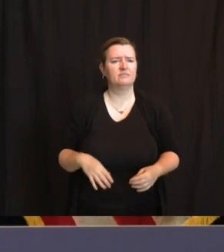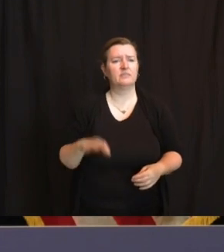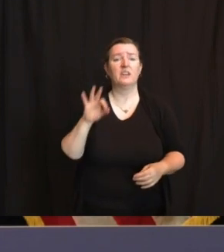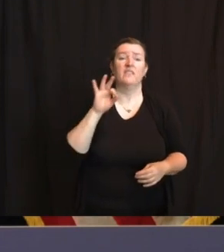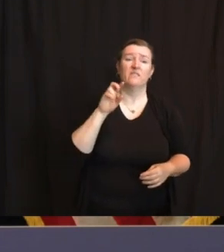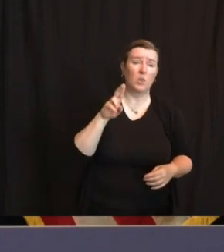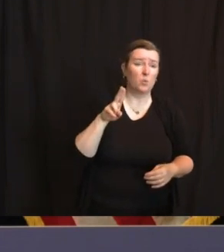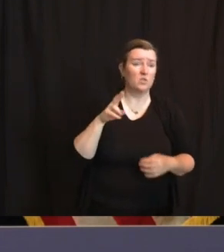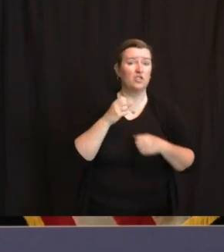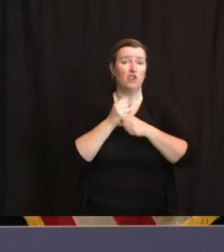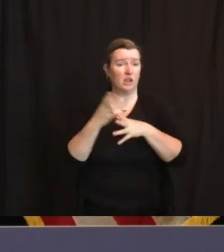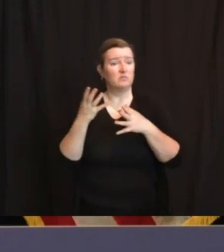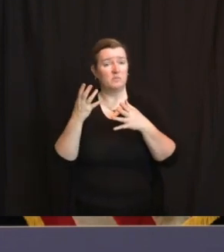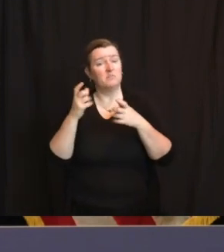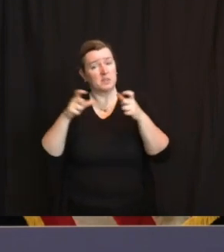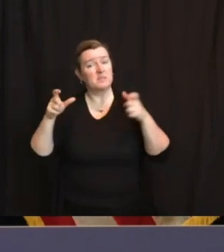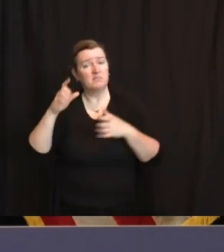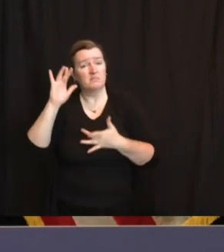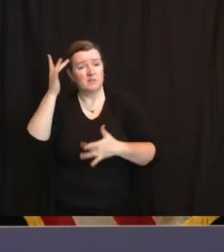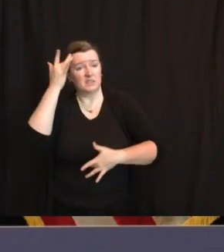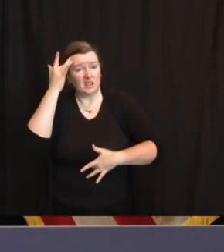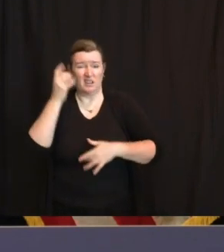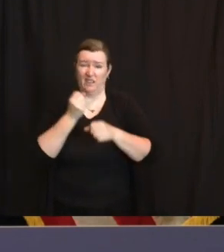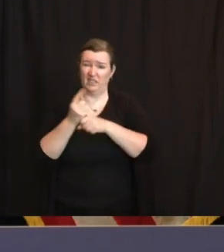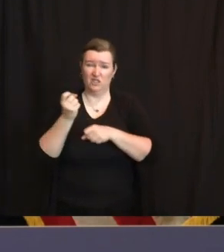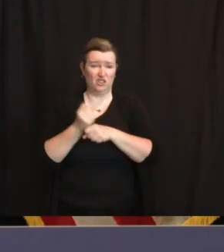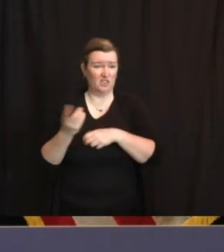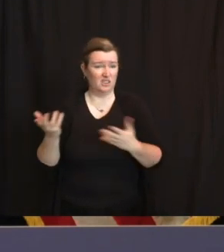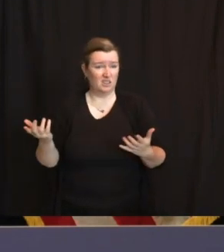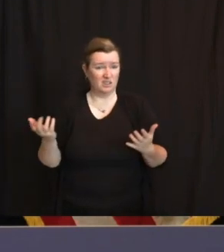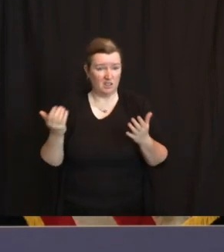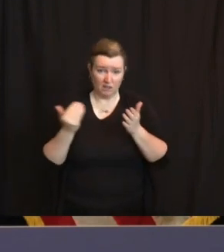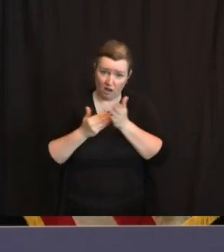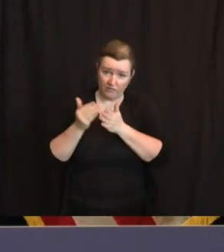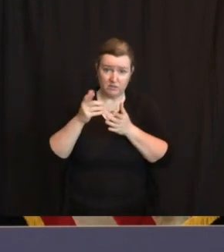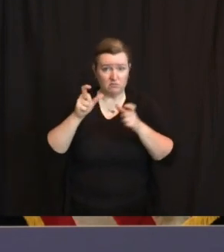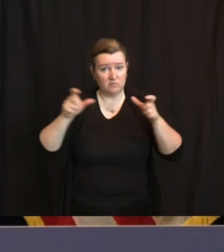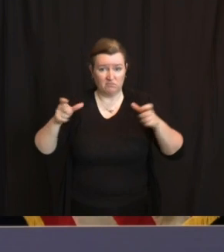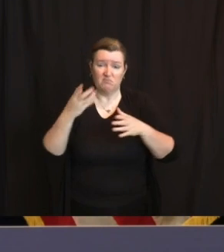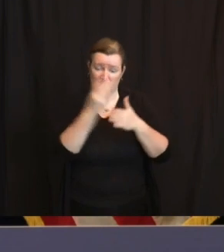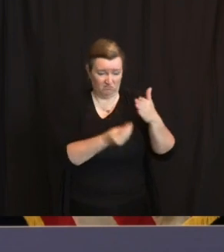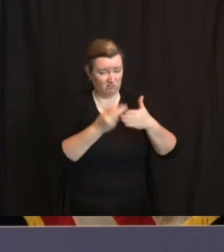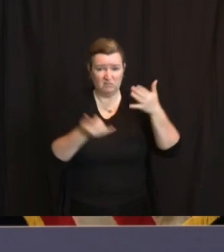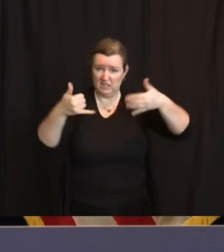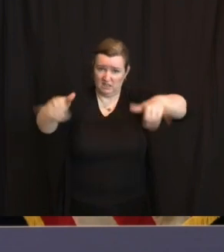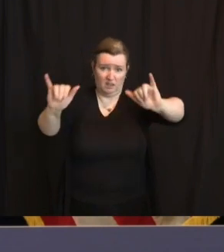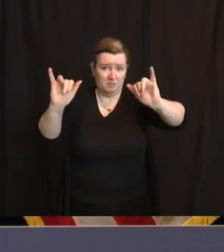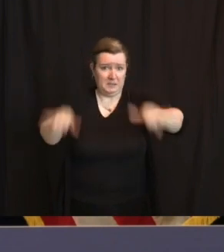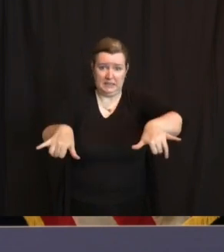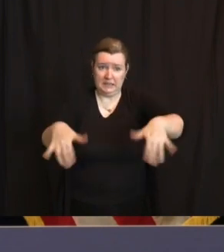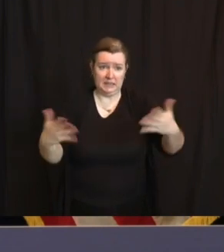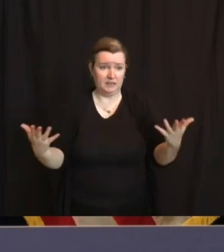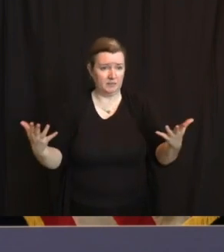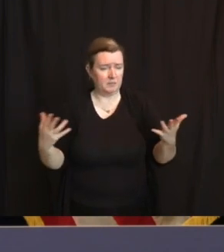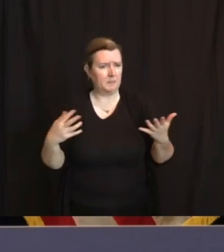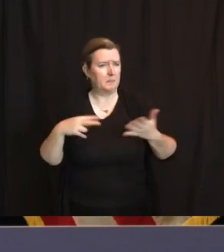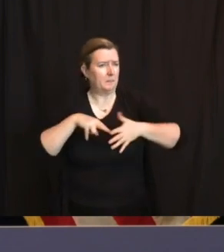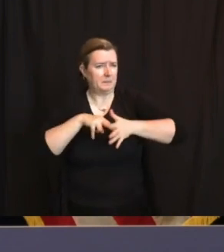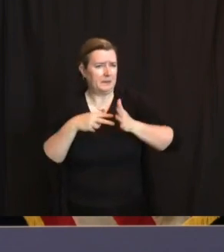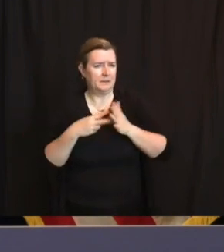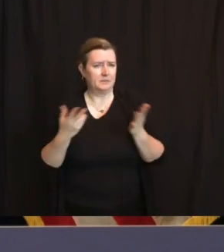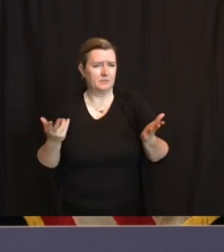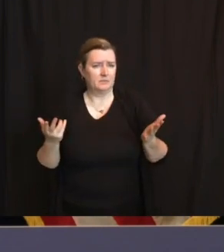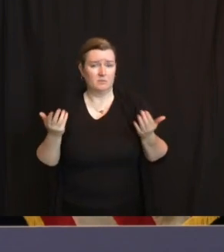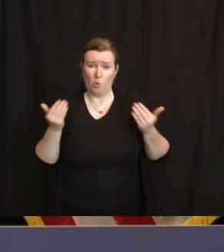thousands die, but society still functions normally. Do you envision stage 3 lasting for possibly, I don't